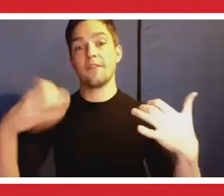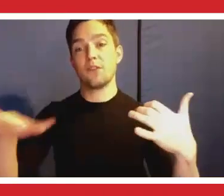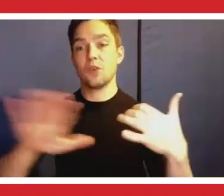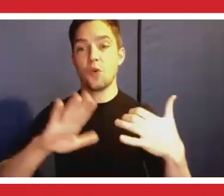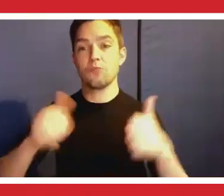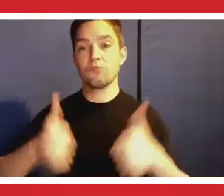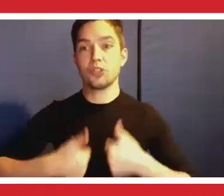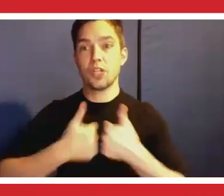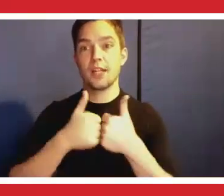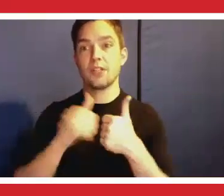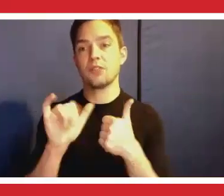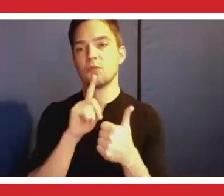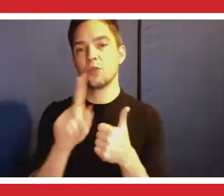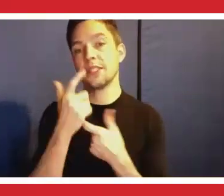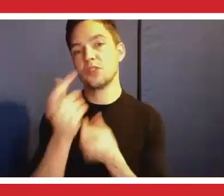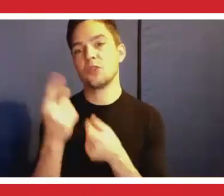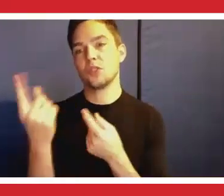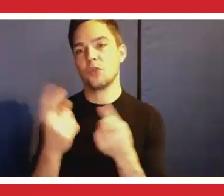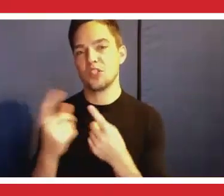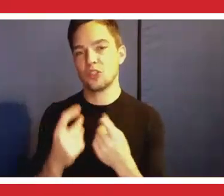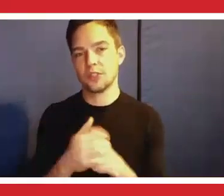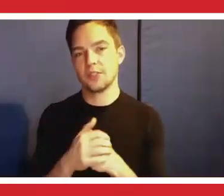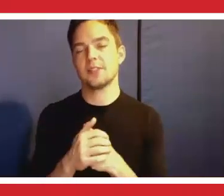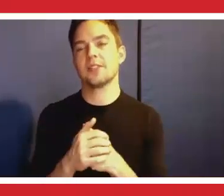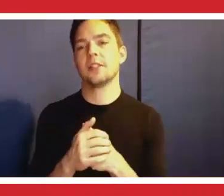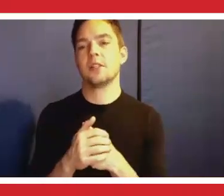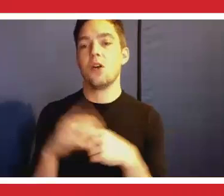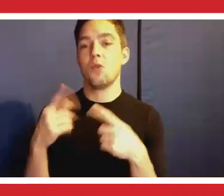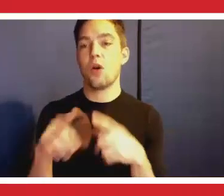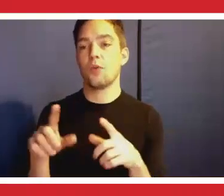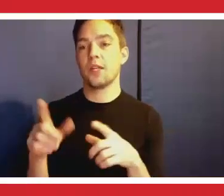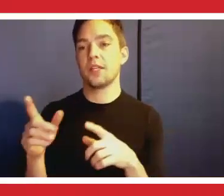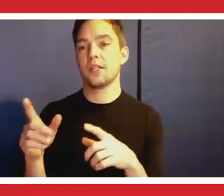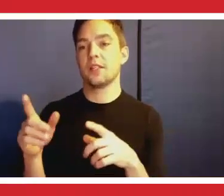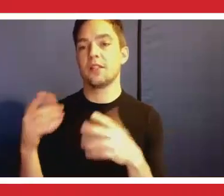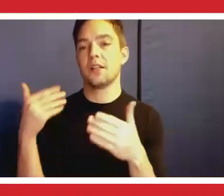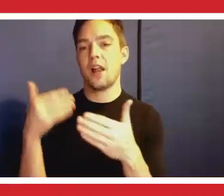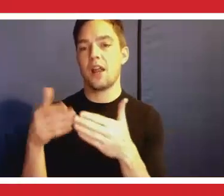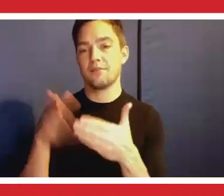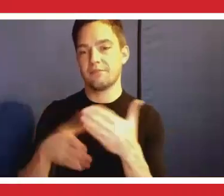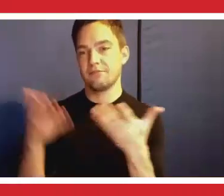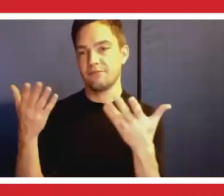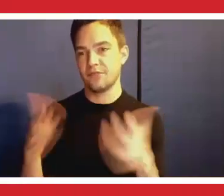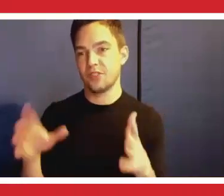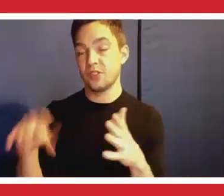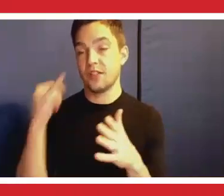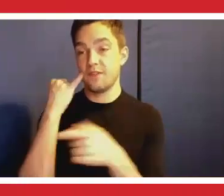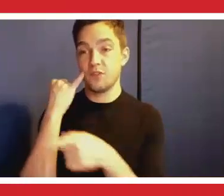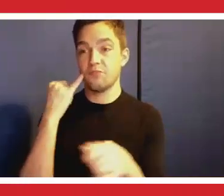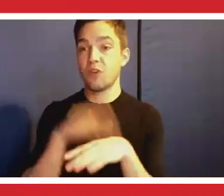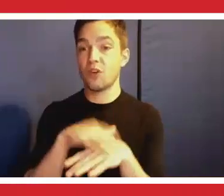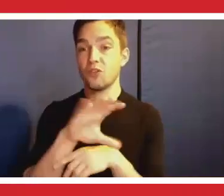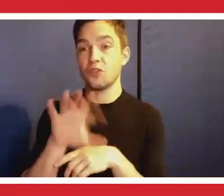challenging and really interesting questions. As we draw to the close here, for those of you watching on Zoom, you're going to see an